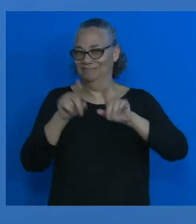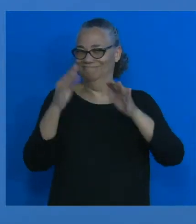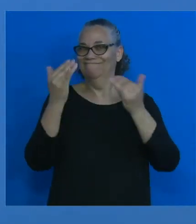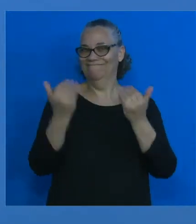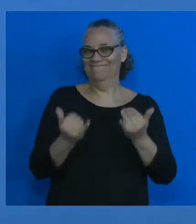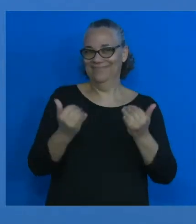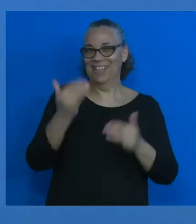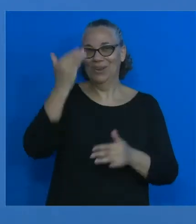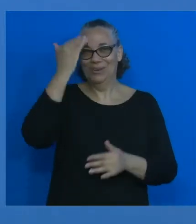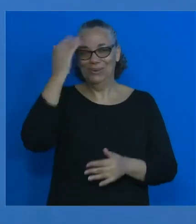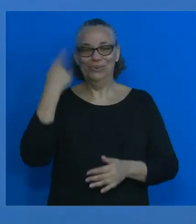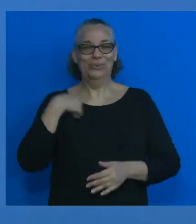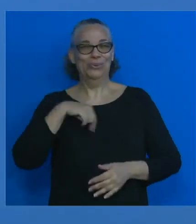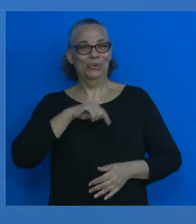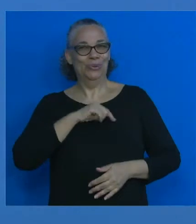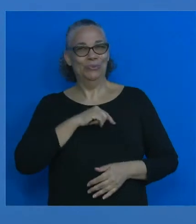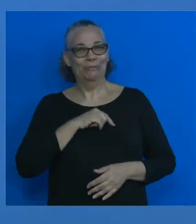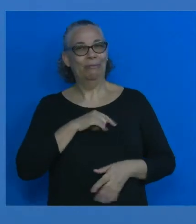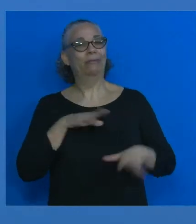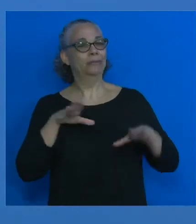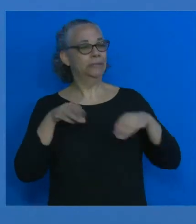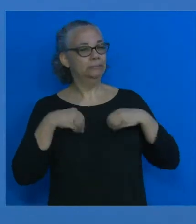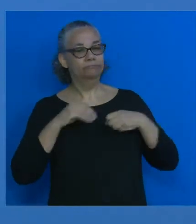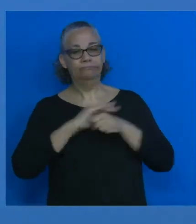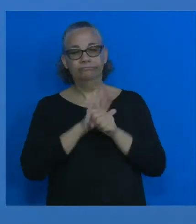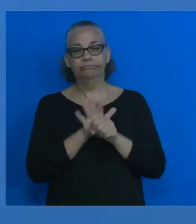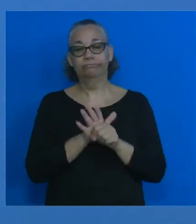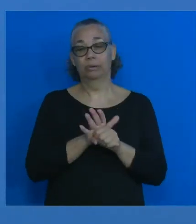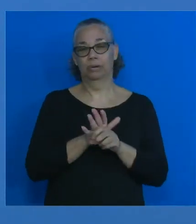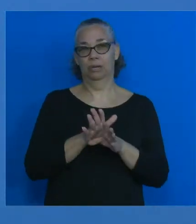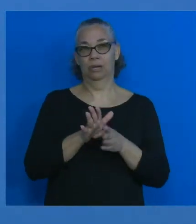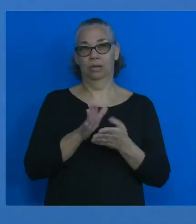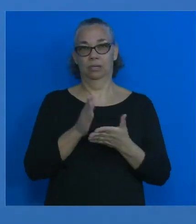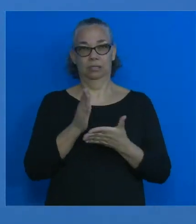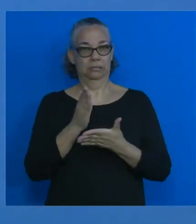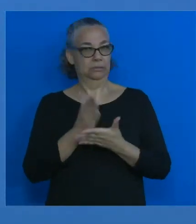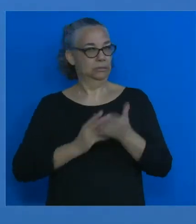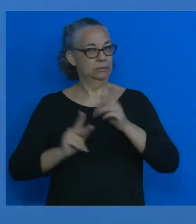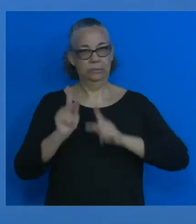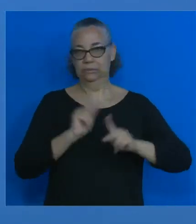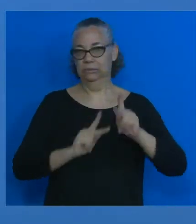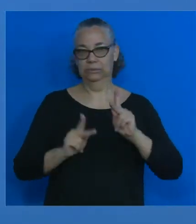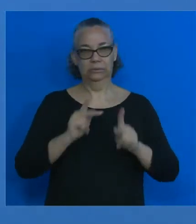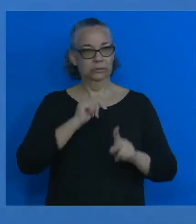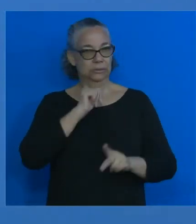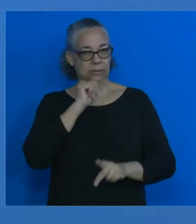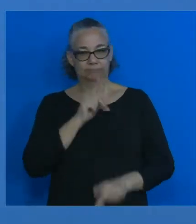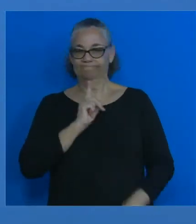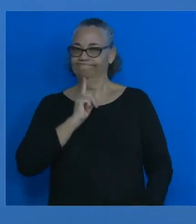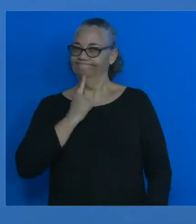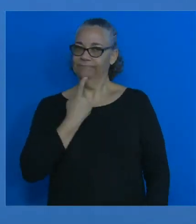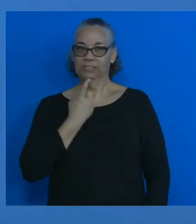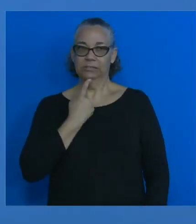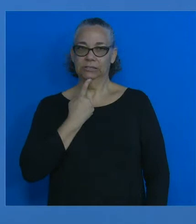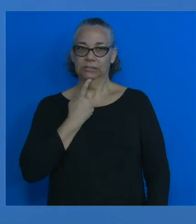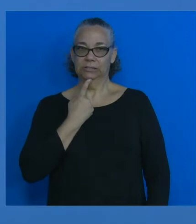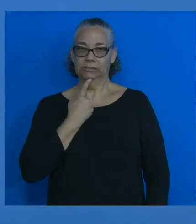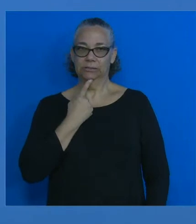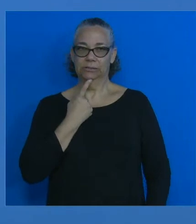have gotten used to living with the coronavirus, and some people are not as diligent as they once